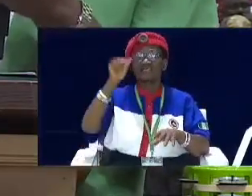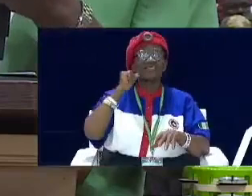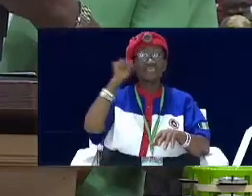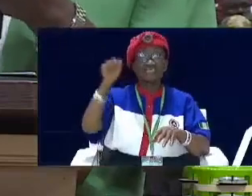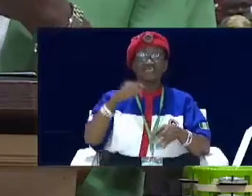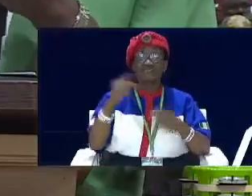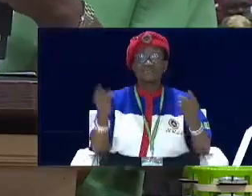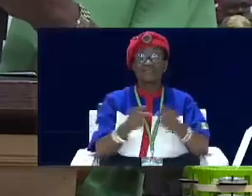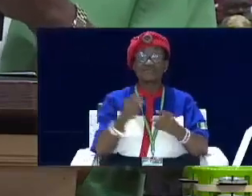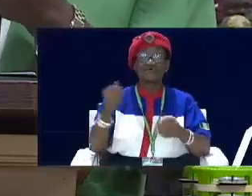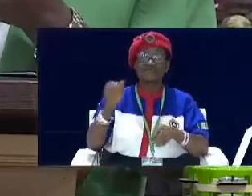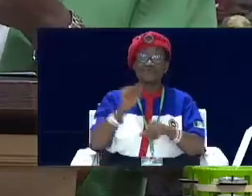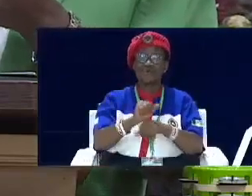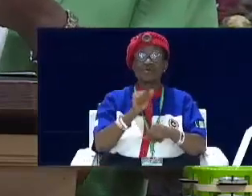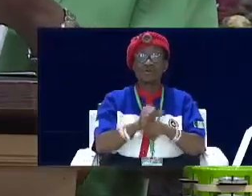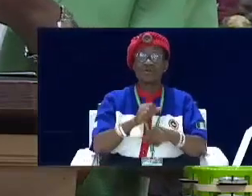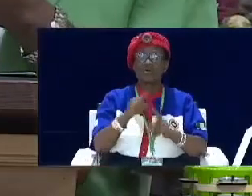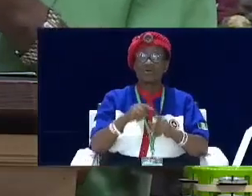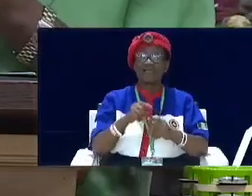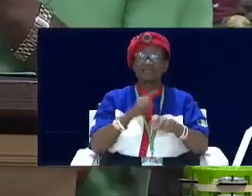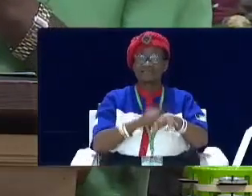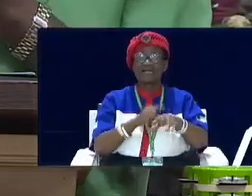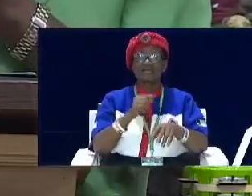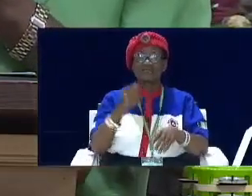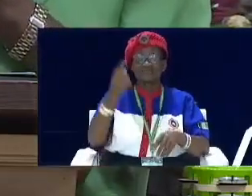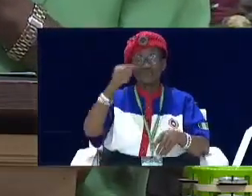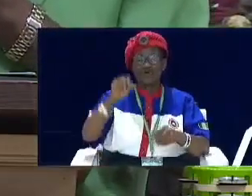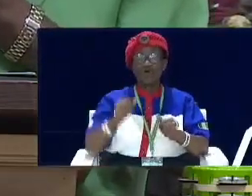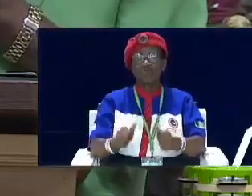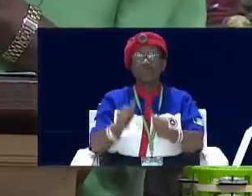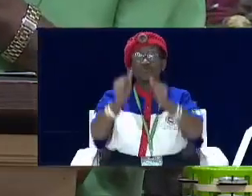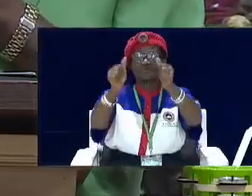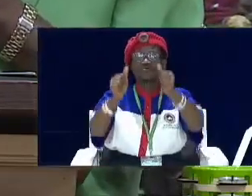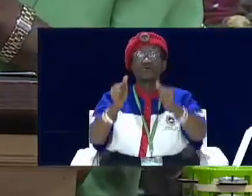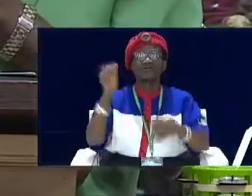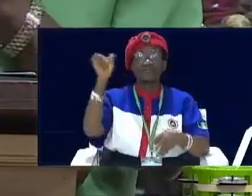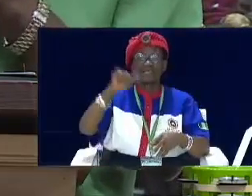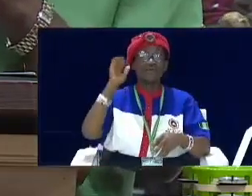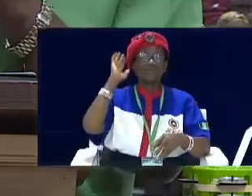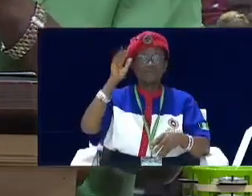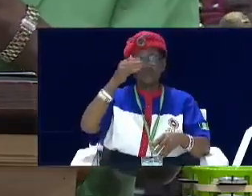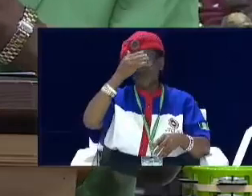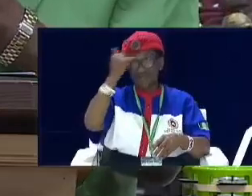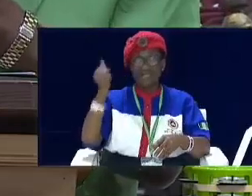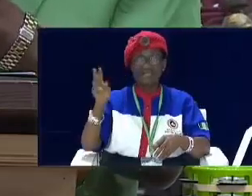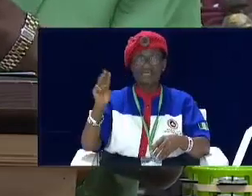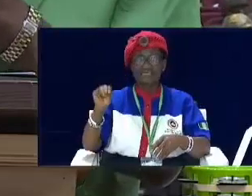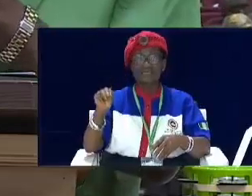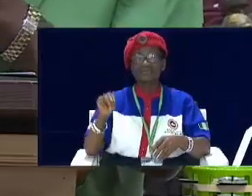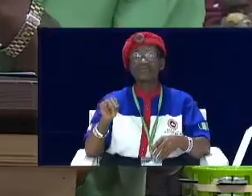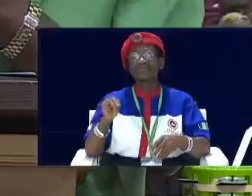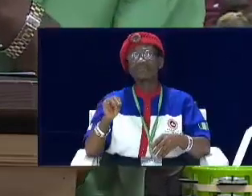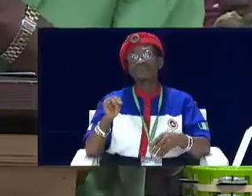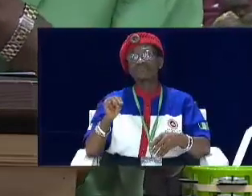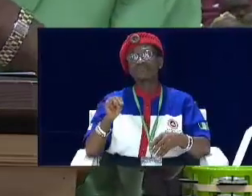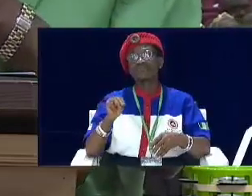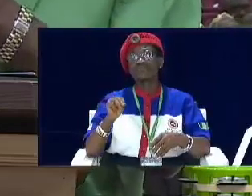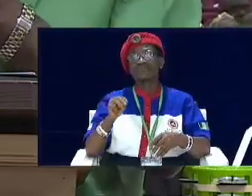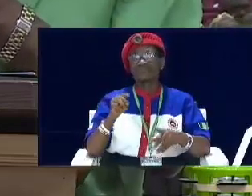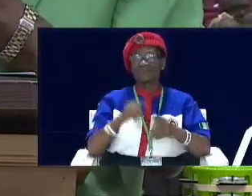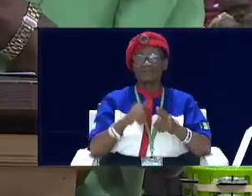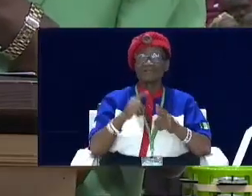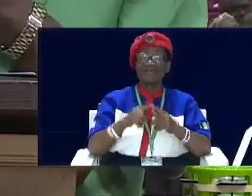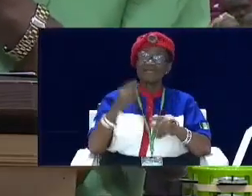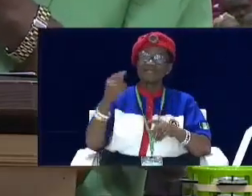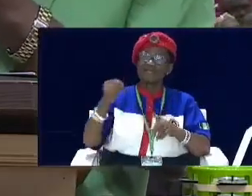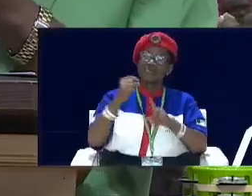for promotion, they will forget him. Nigbati asiko gbega ba de won gbagbe e. And then the word came. Oro na